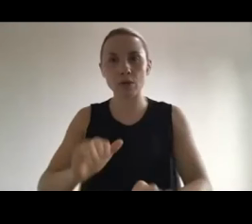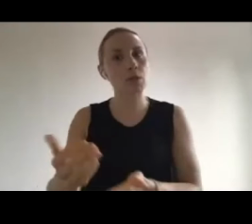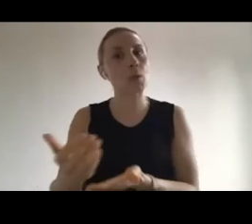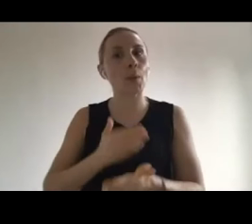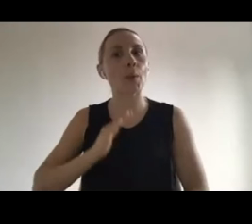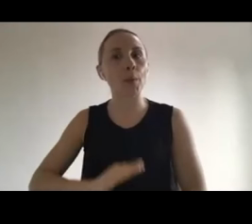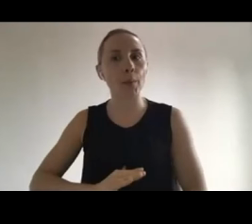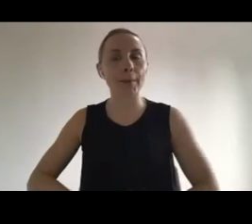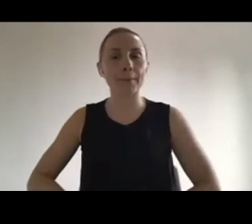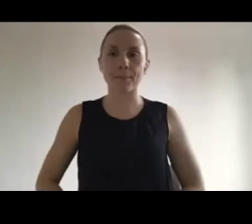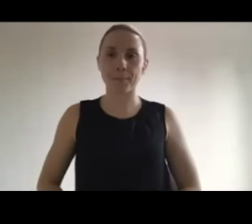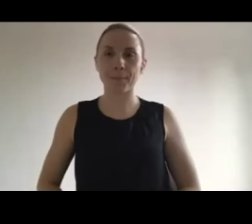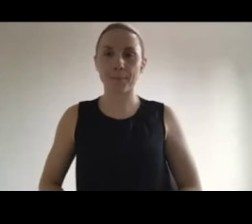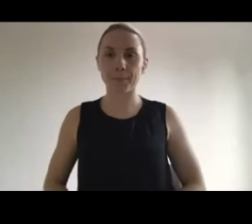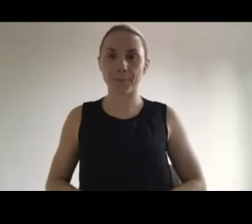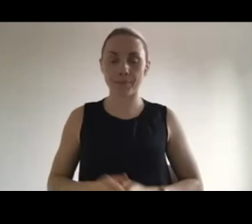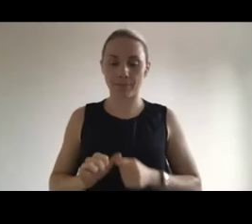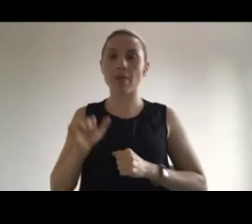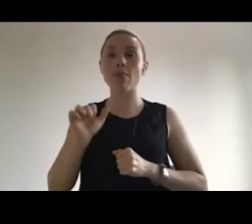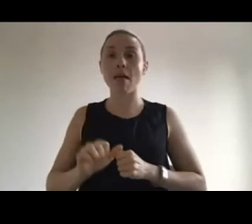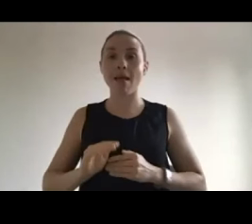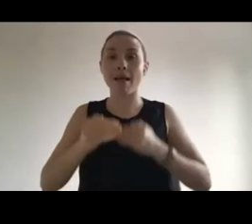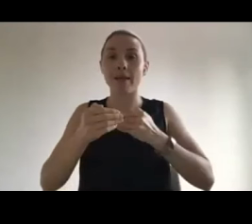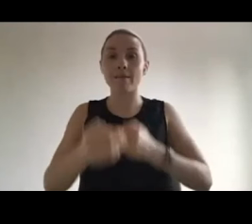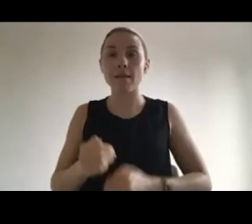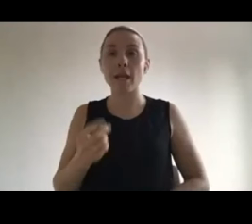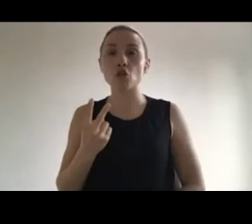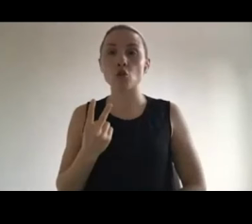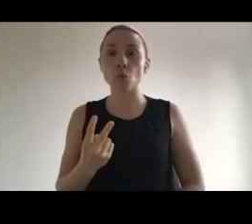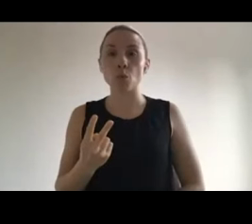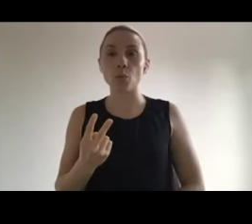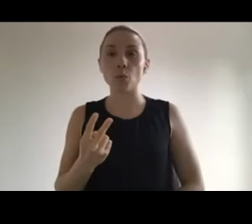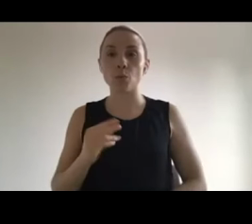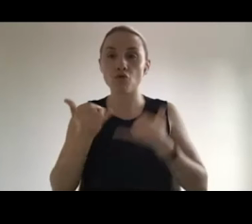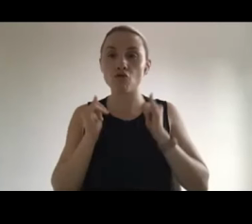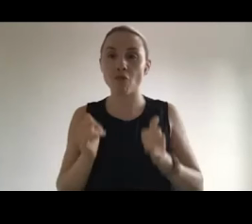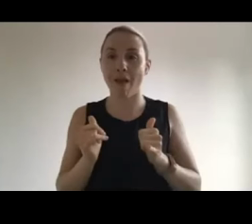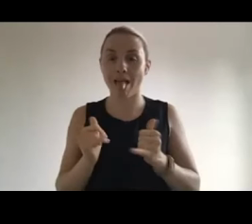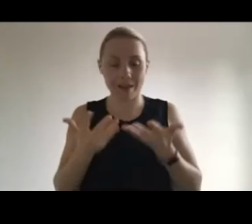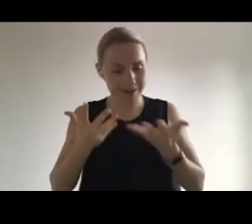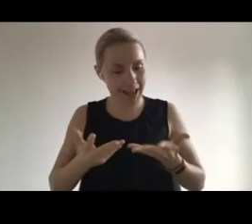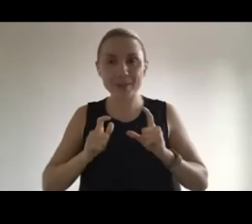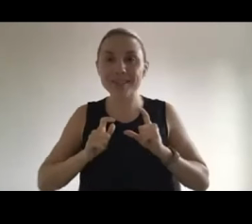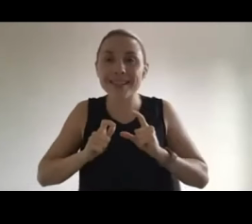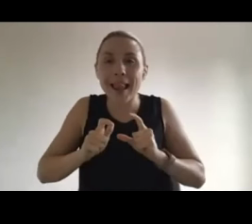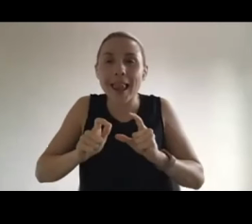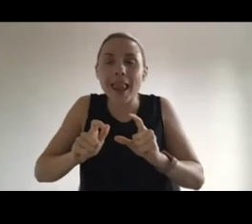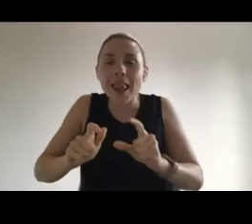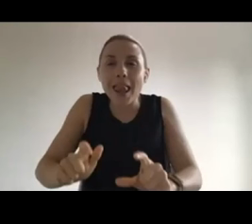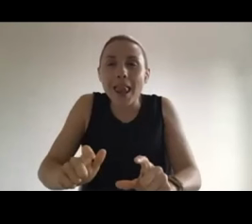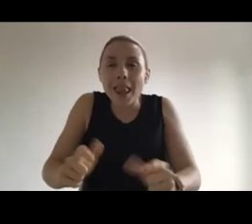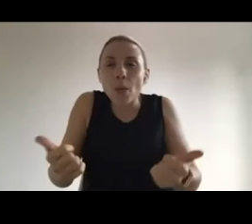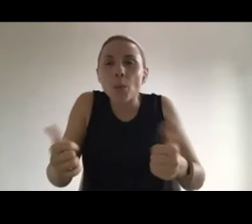into a phase 2 trial, which we are currently still completing the final 12-month